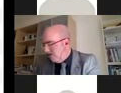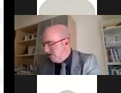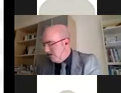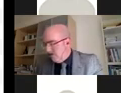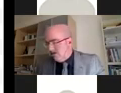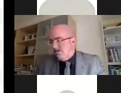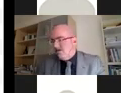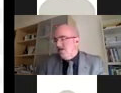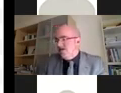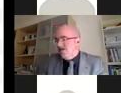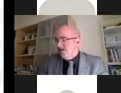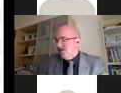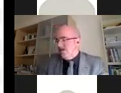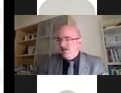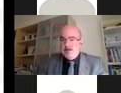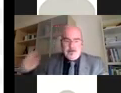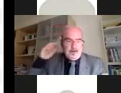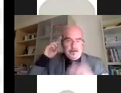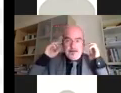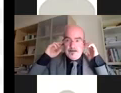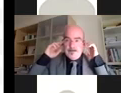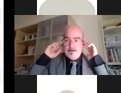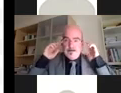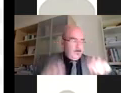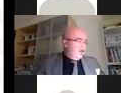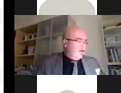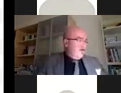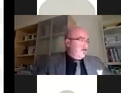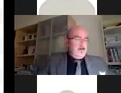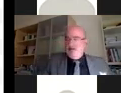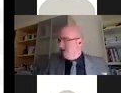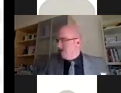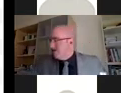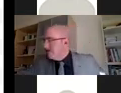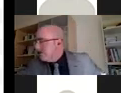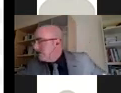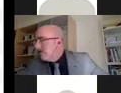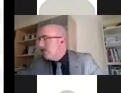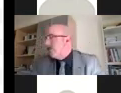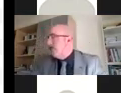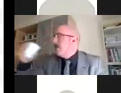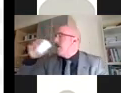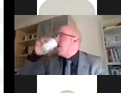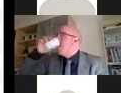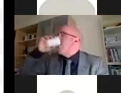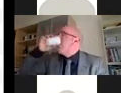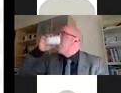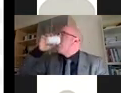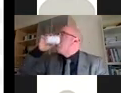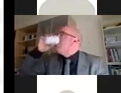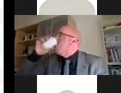for Q&A. We have 10 minutes to do that. So if you wish to ask a question to the